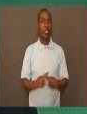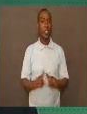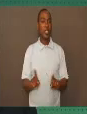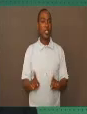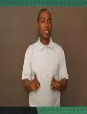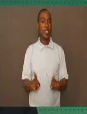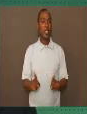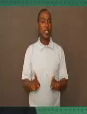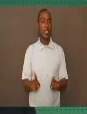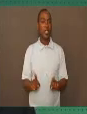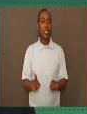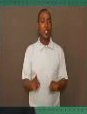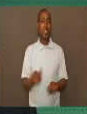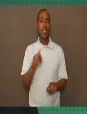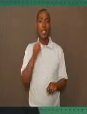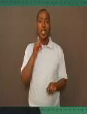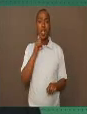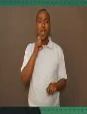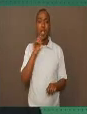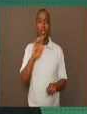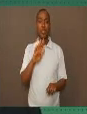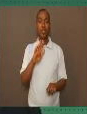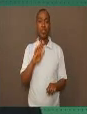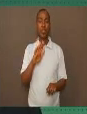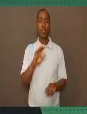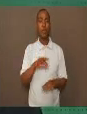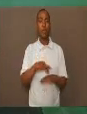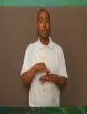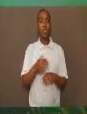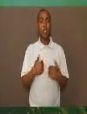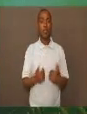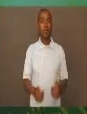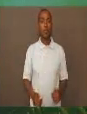usually in the later stages of the infection.